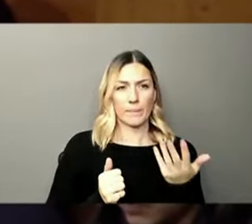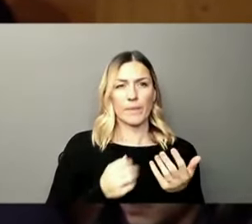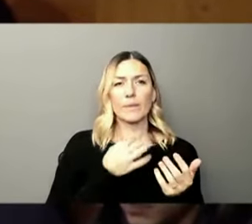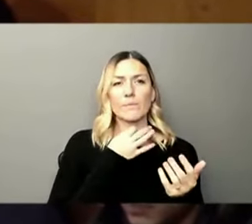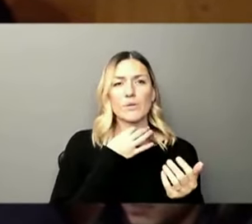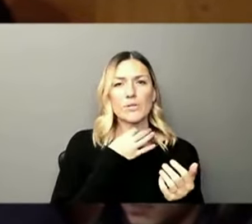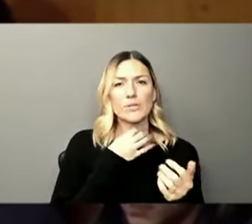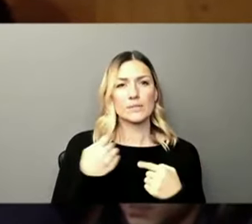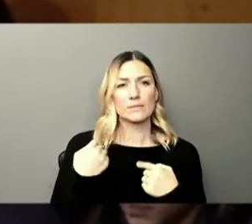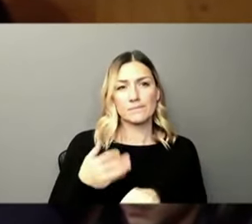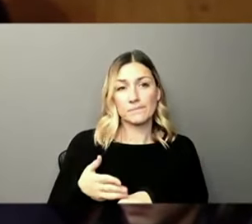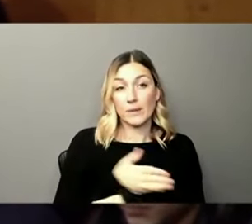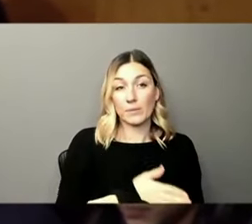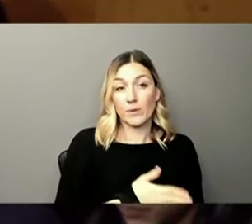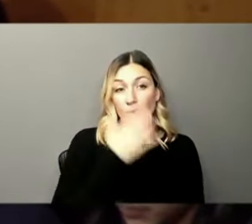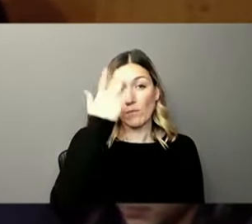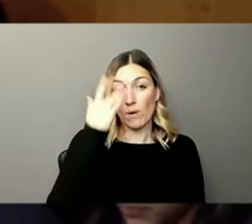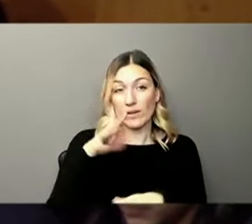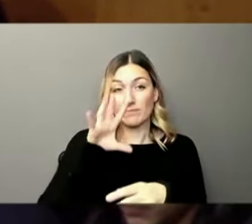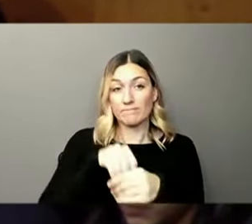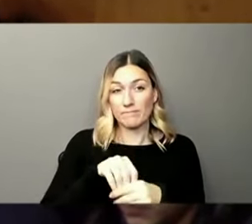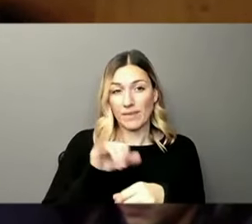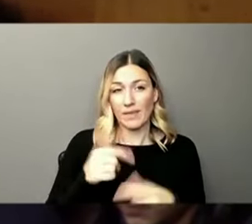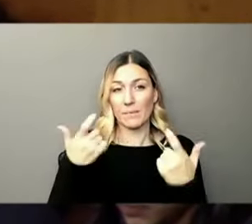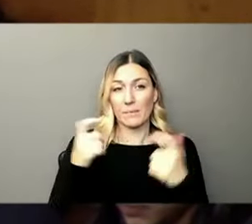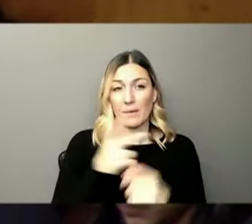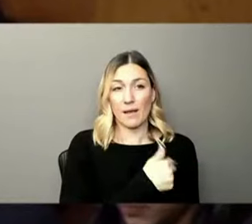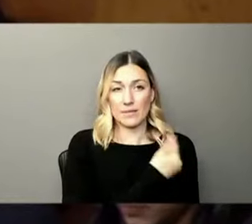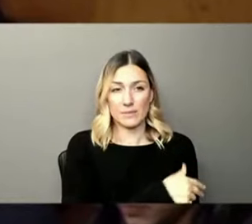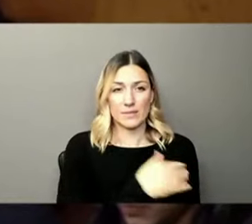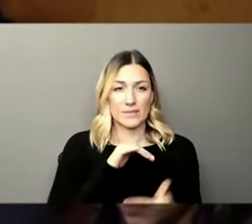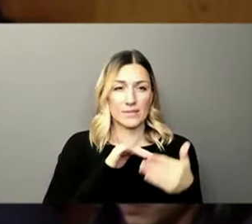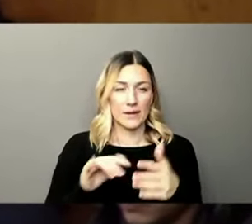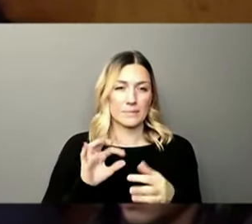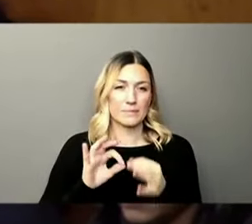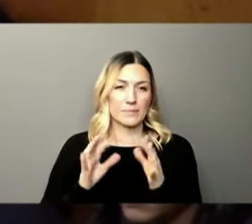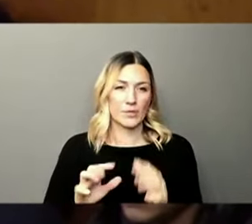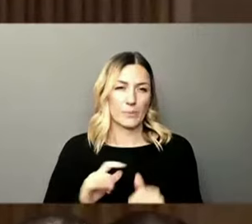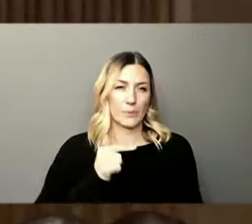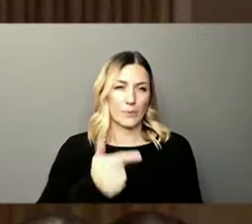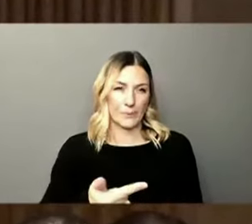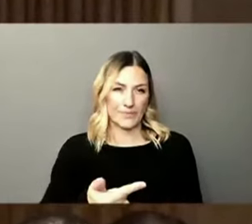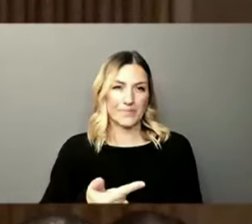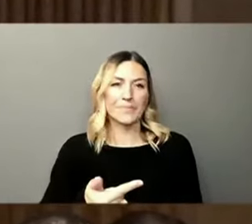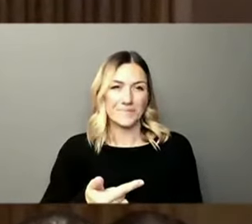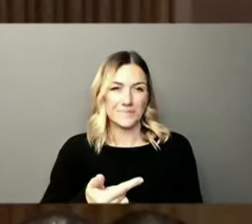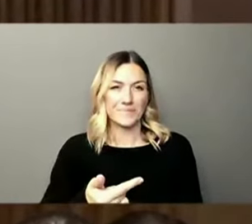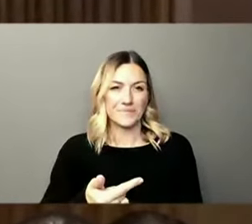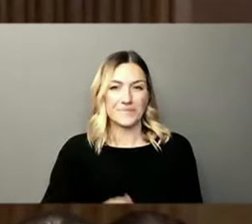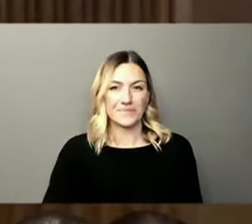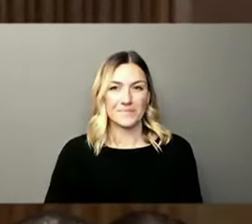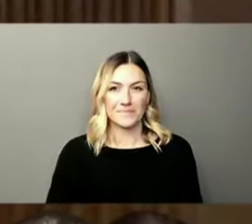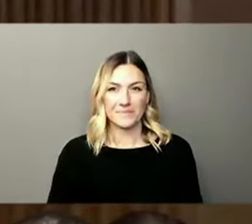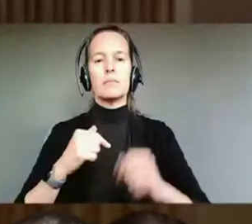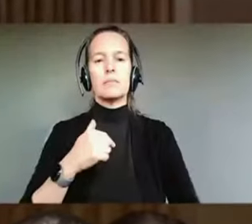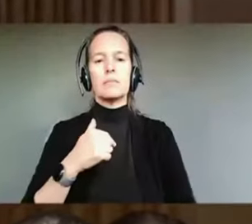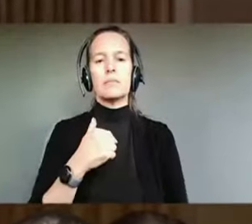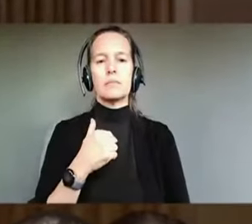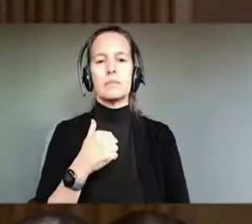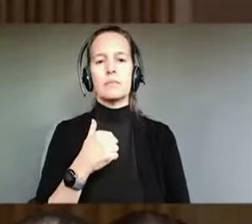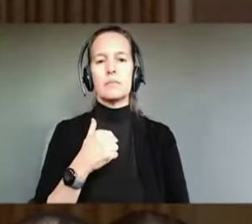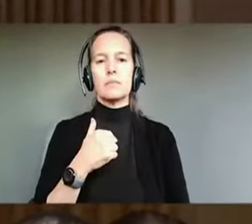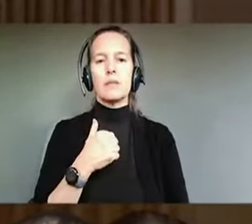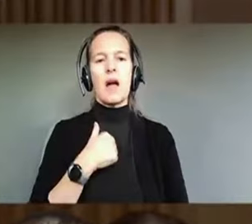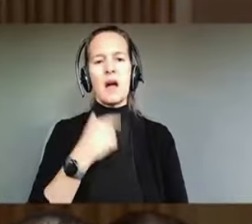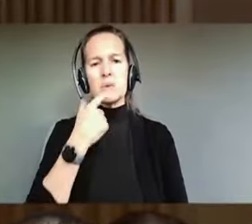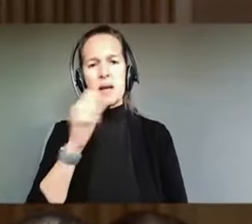been improved because she's been able to be part of this larger hospital study? I would say yes, absolutely. I'm very fortunate that she got the diagnosis so